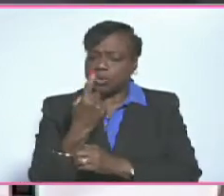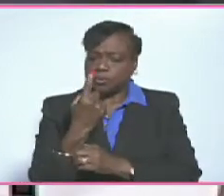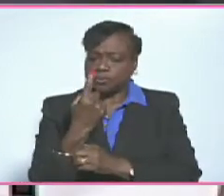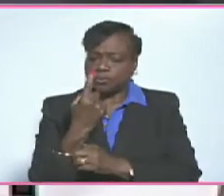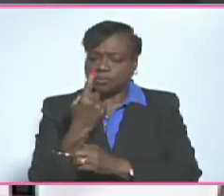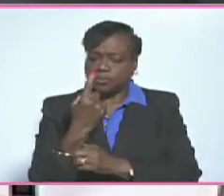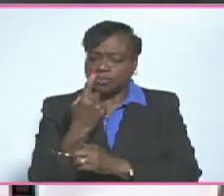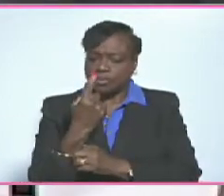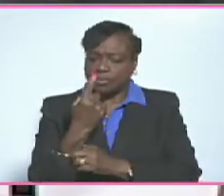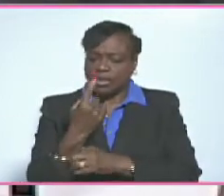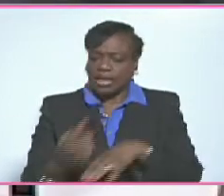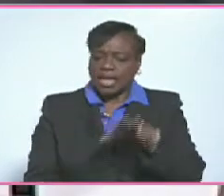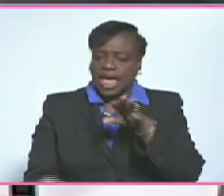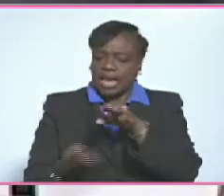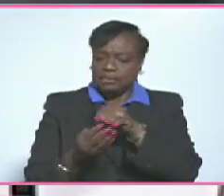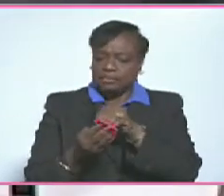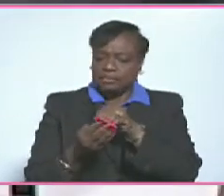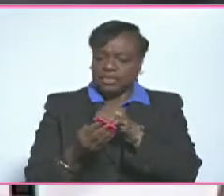up to